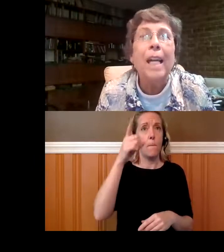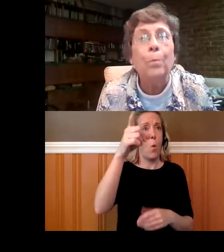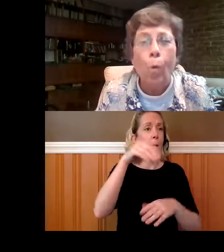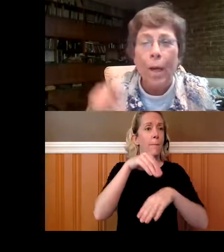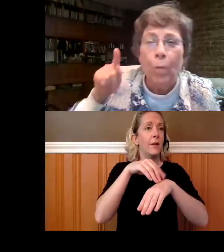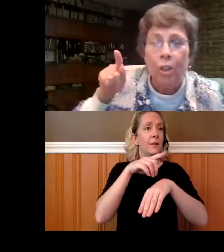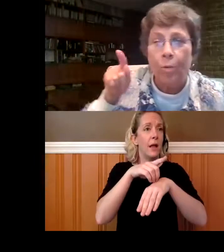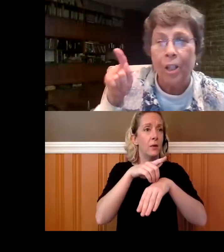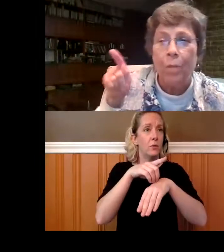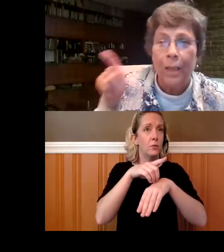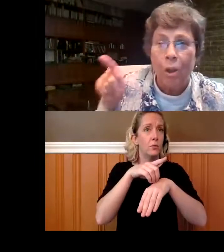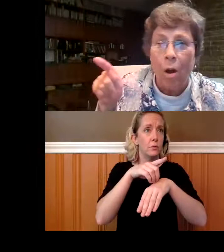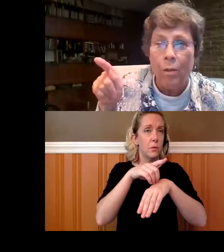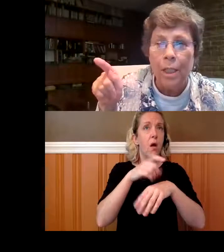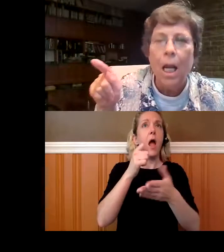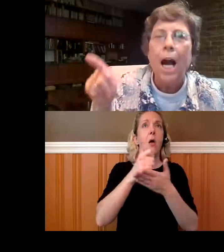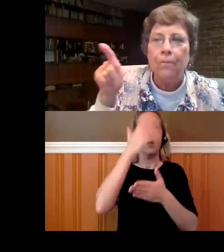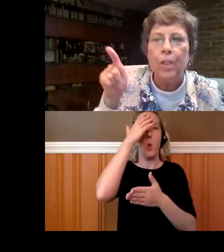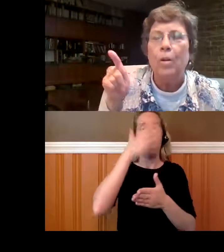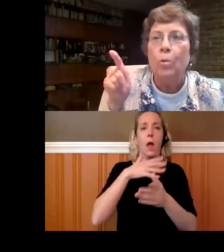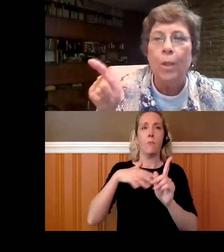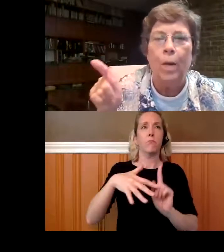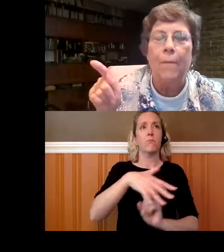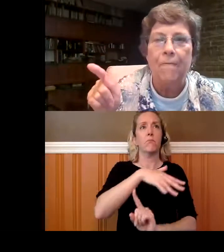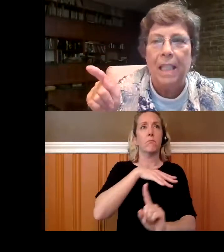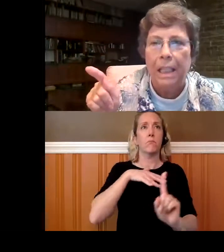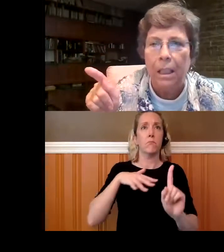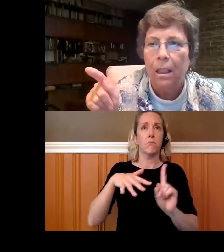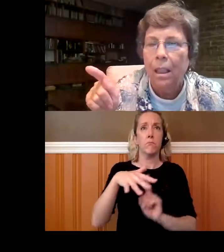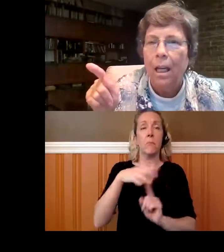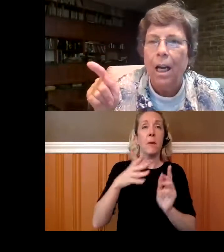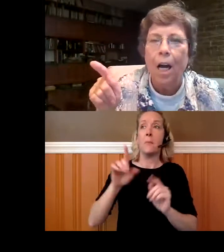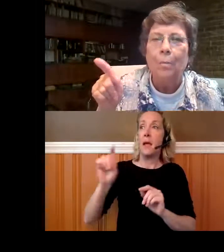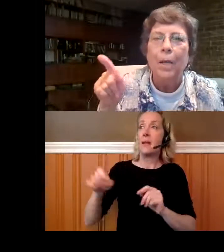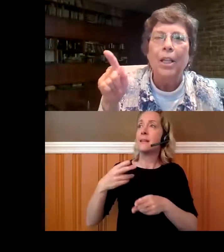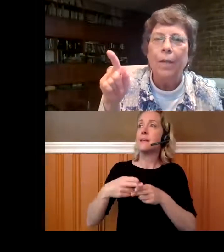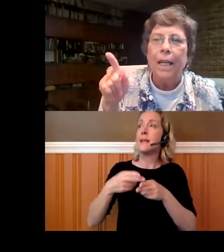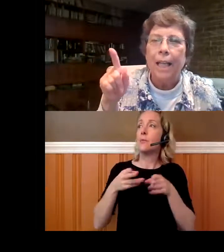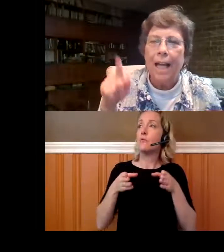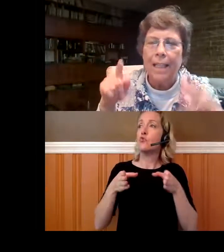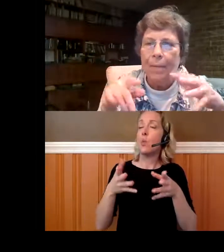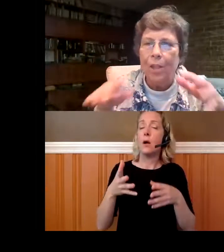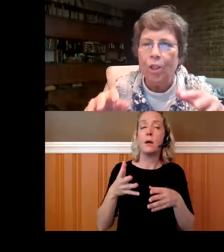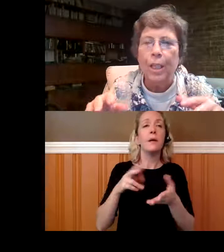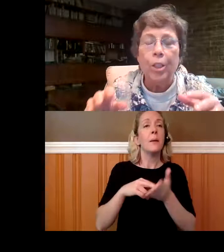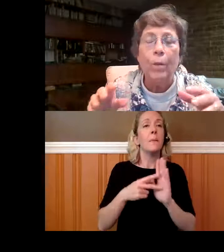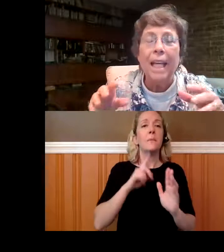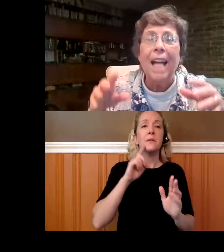of all know which way I'm facing. And I could ask the name of the street. So he had to think about what he